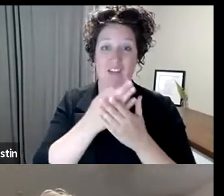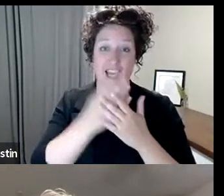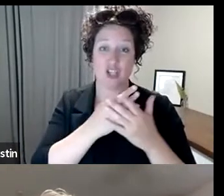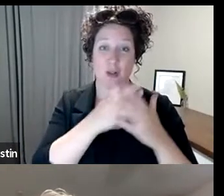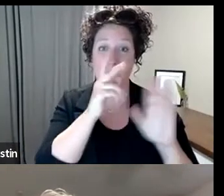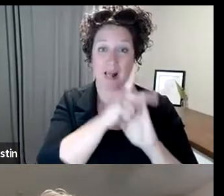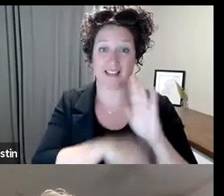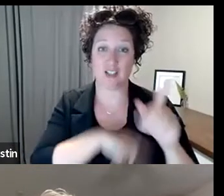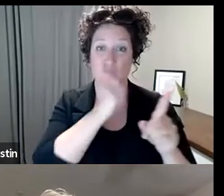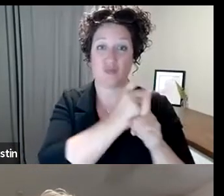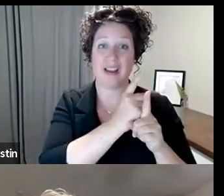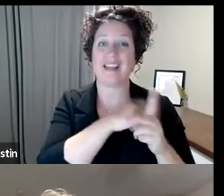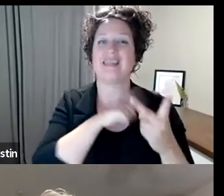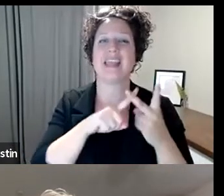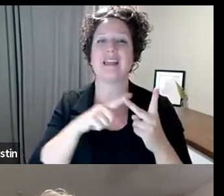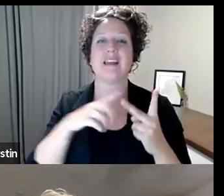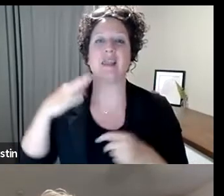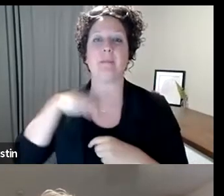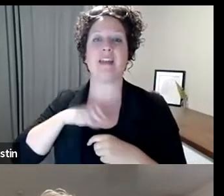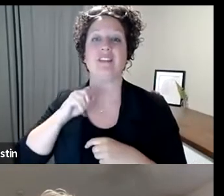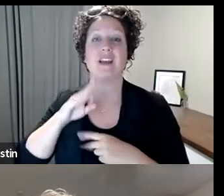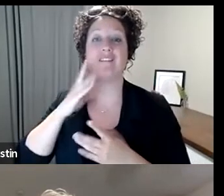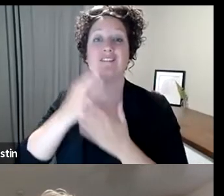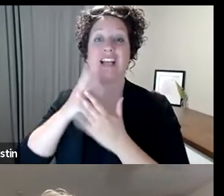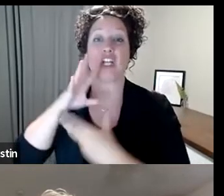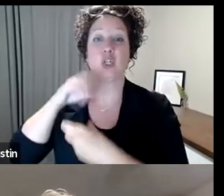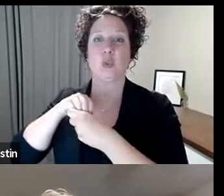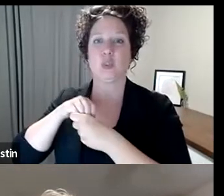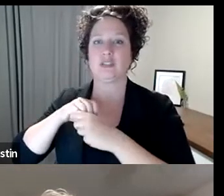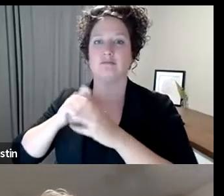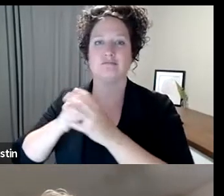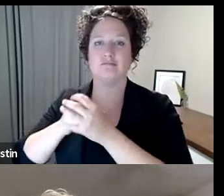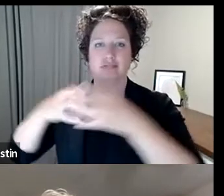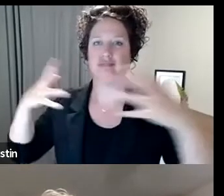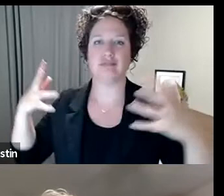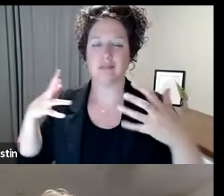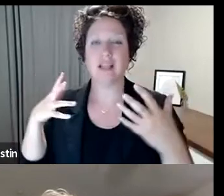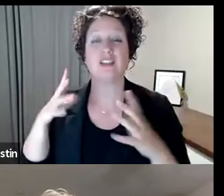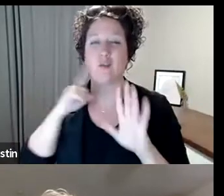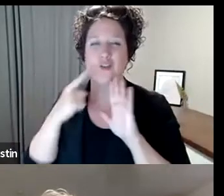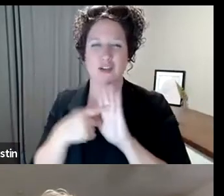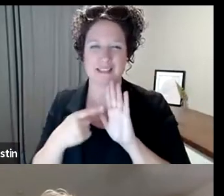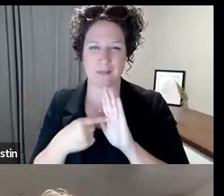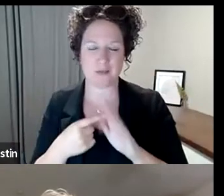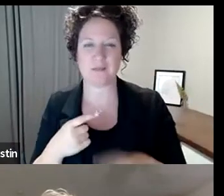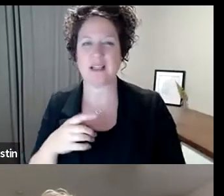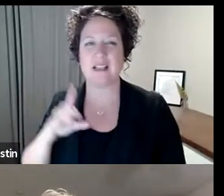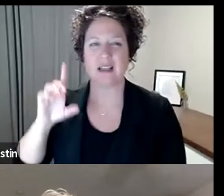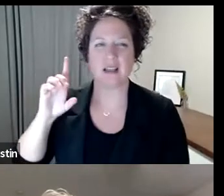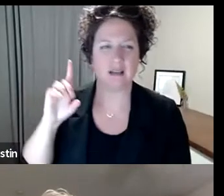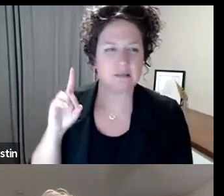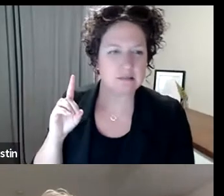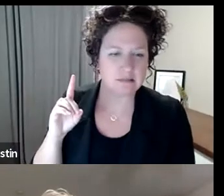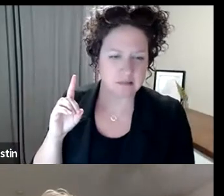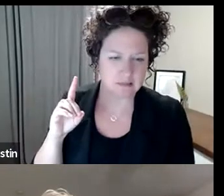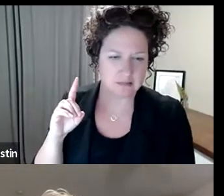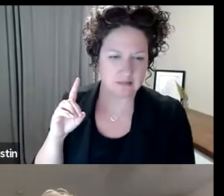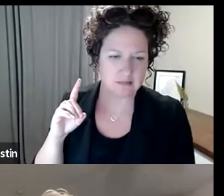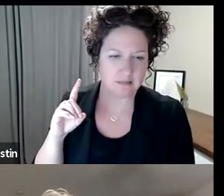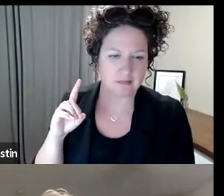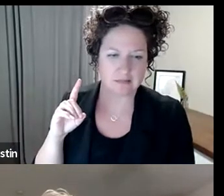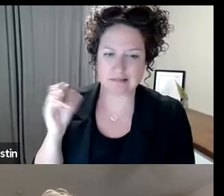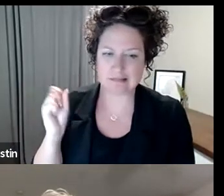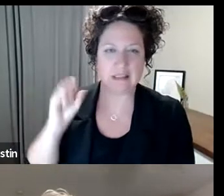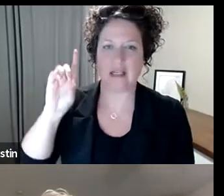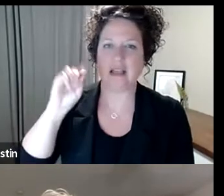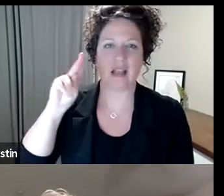the benefits of financial inclusion accrue rapidly. There are a few examples. Ghana's one. They made changes and